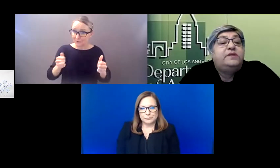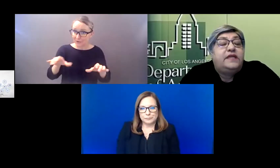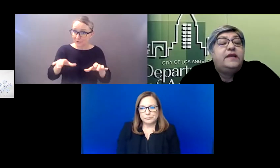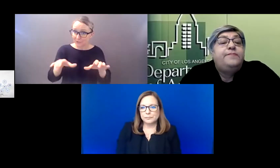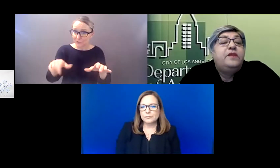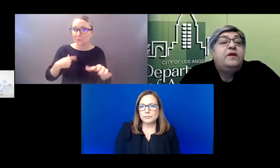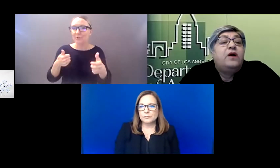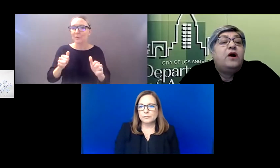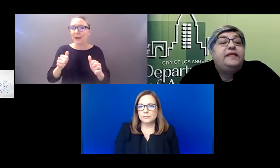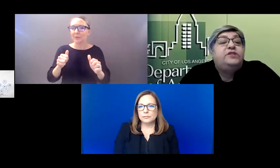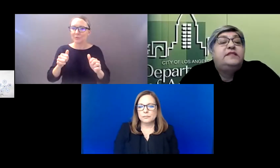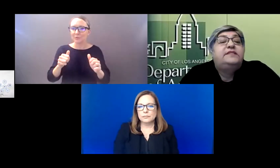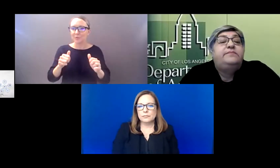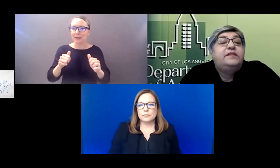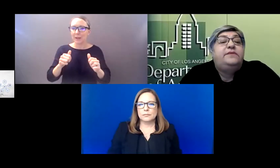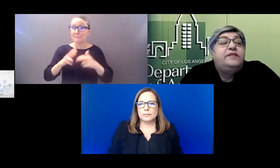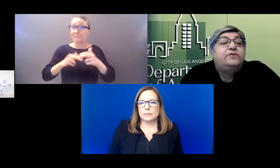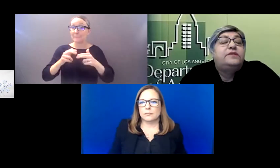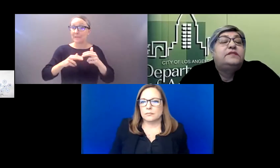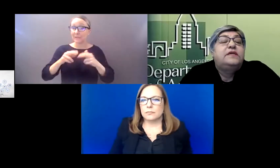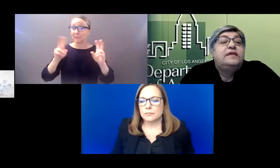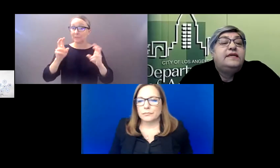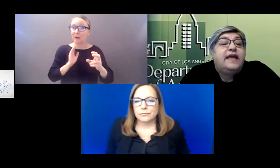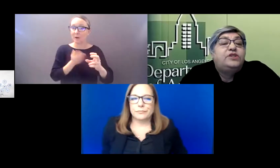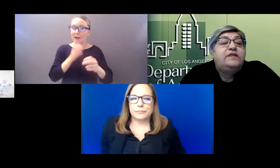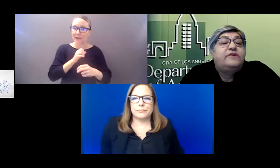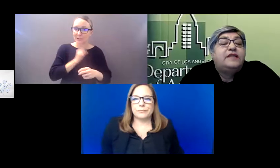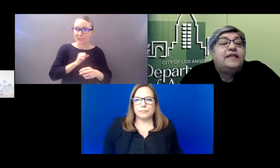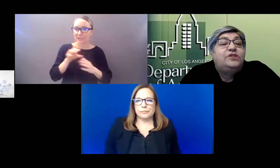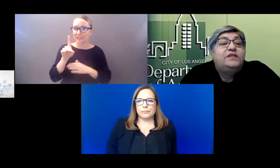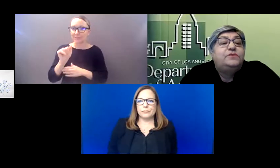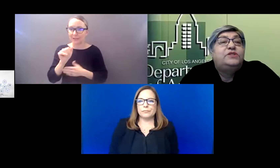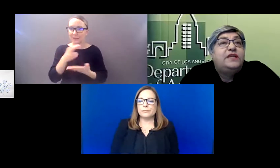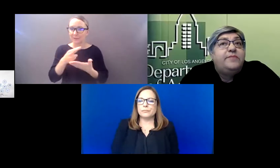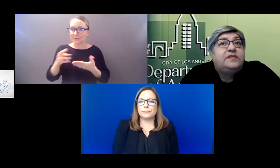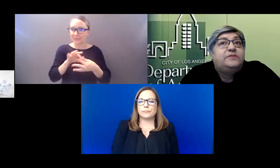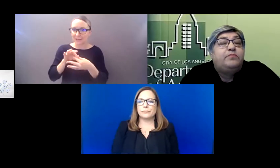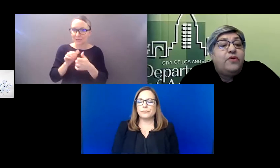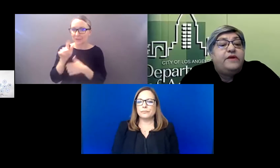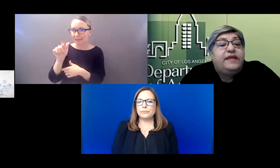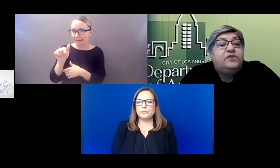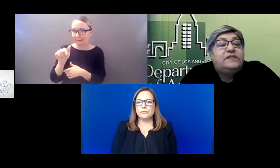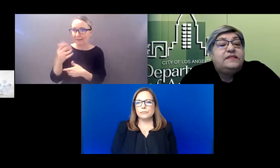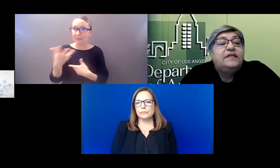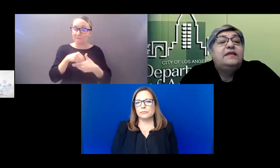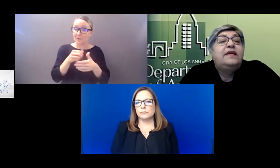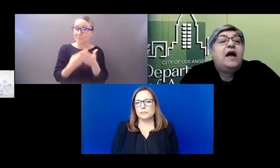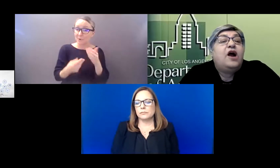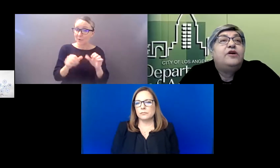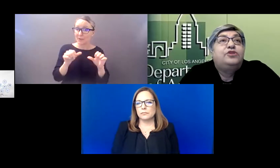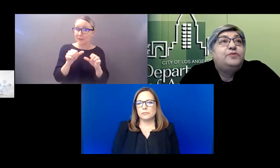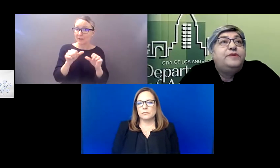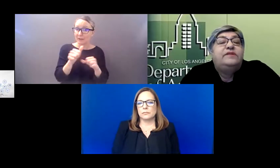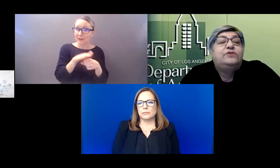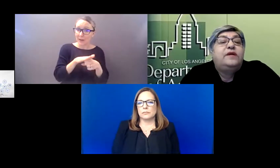actually building our aging and disability resource connection for Los Angeles, which encompasses both area agencies.